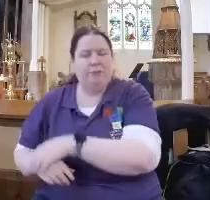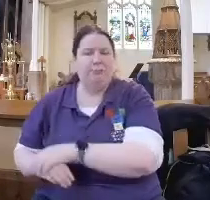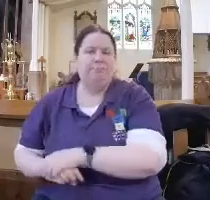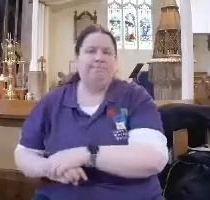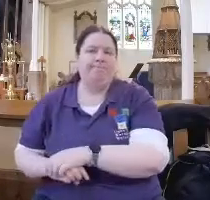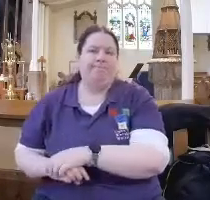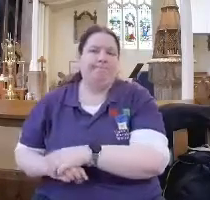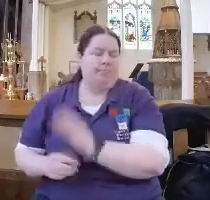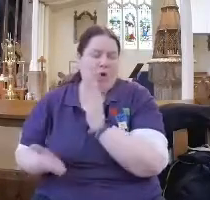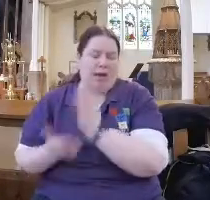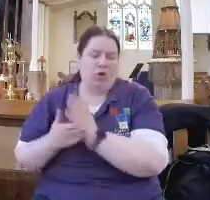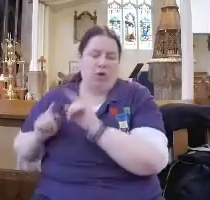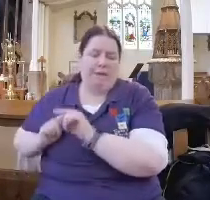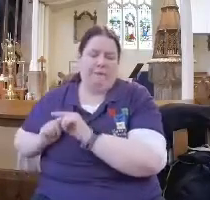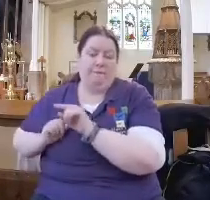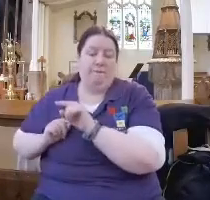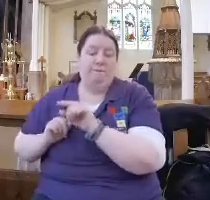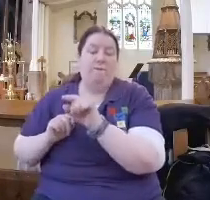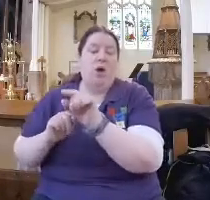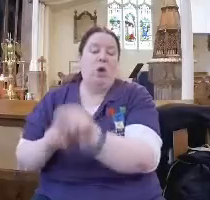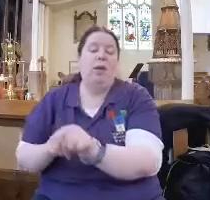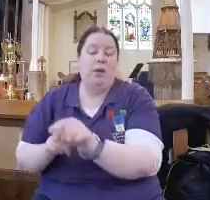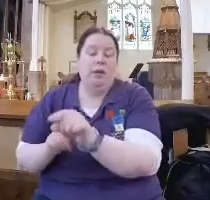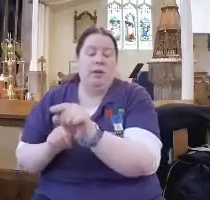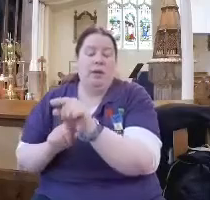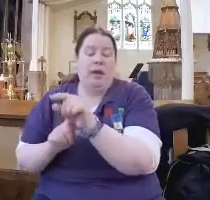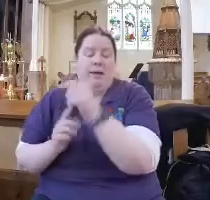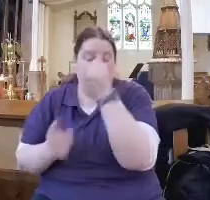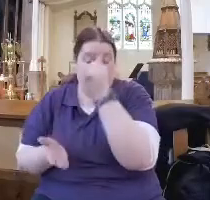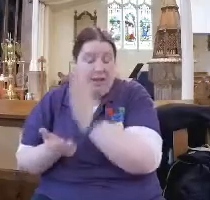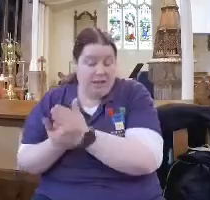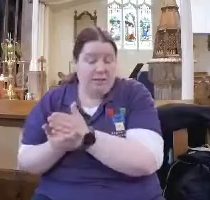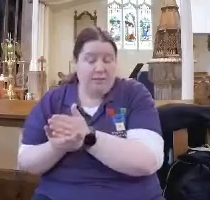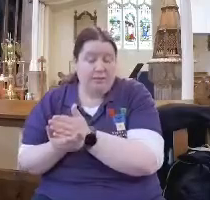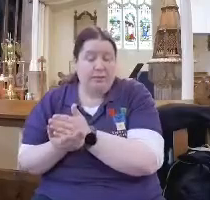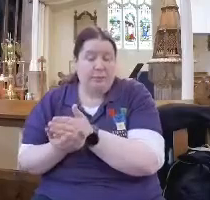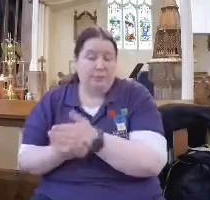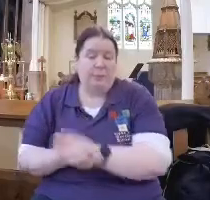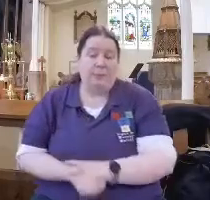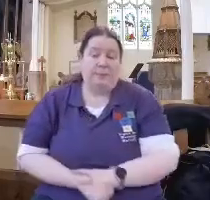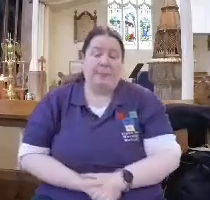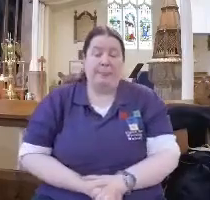and not actually about what faith is all about.